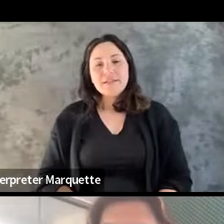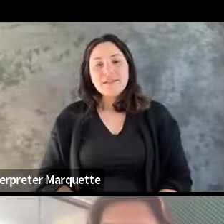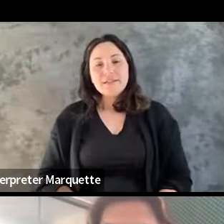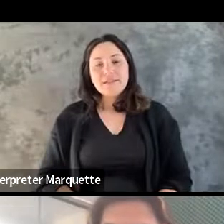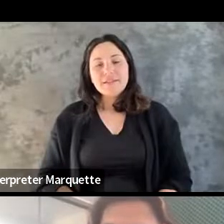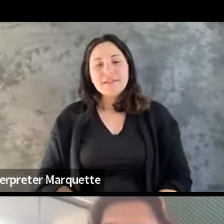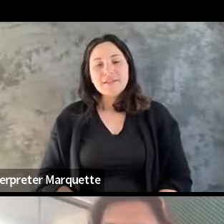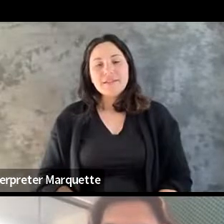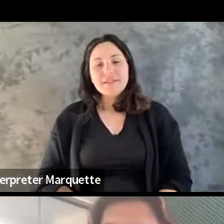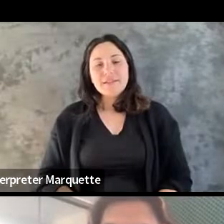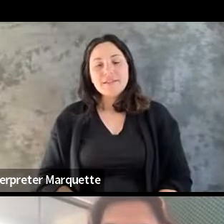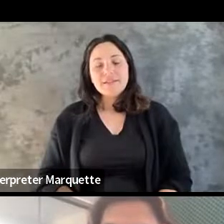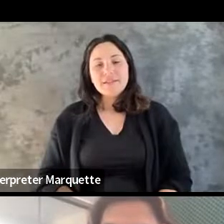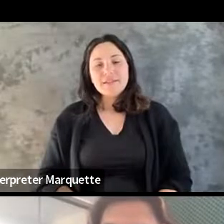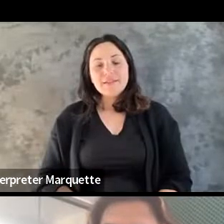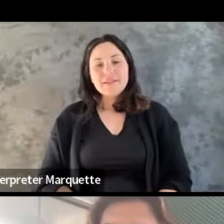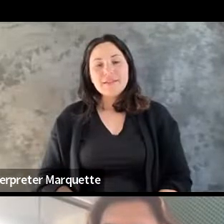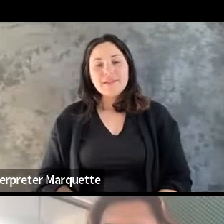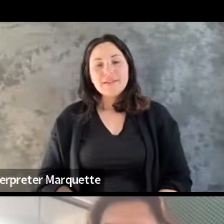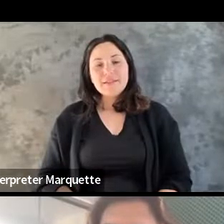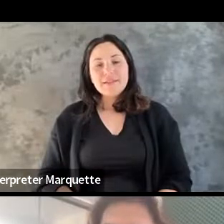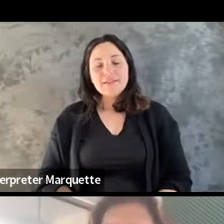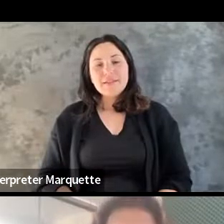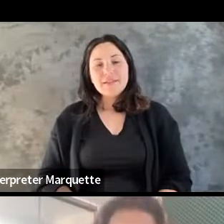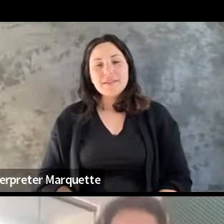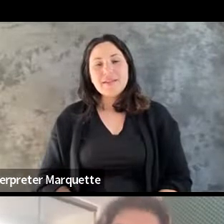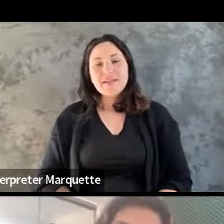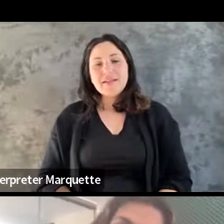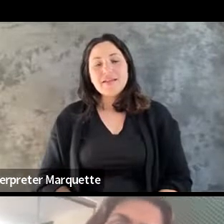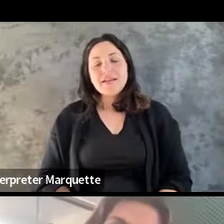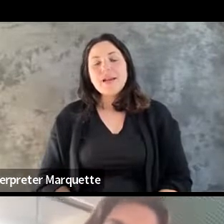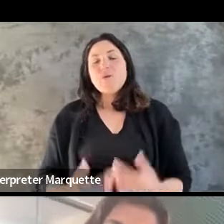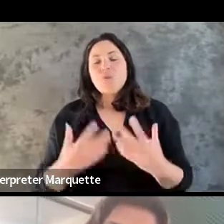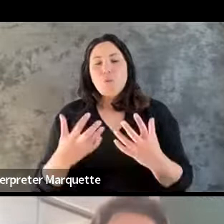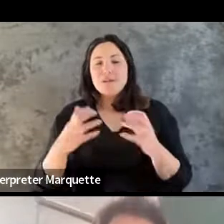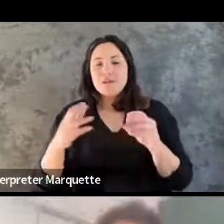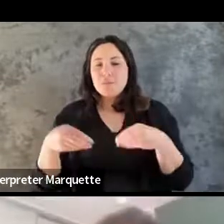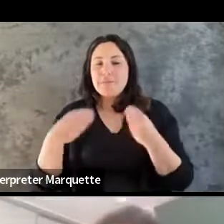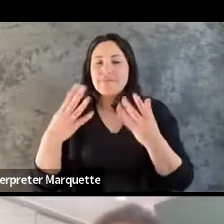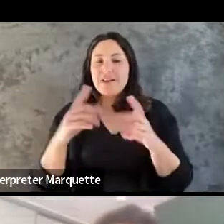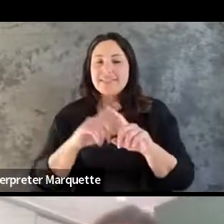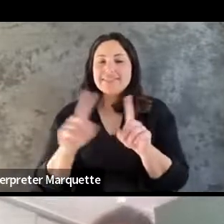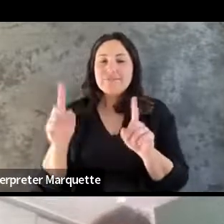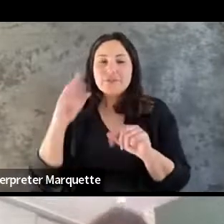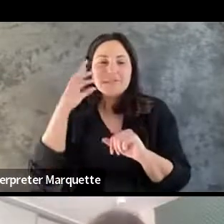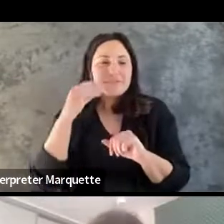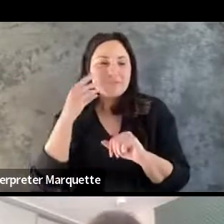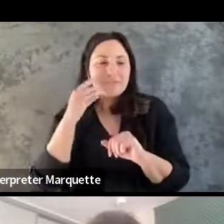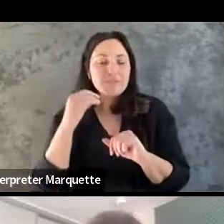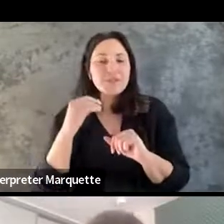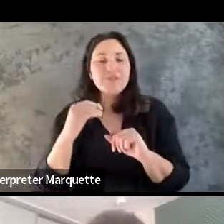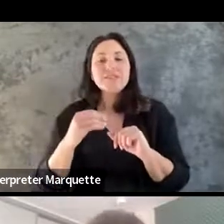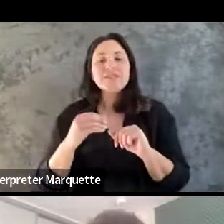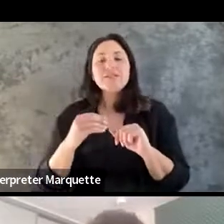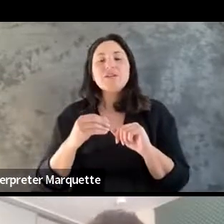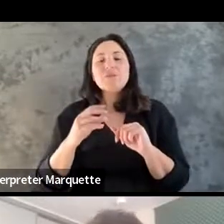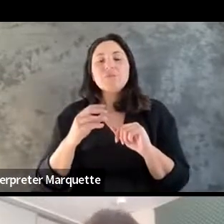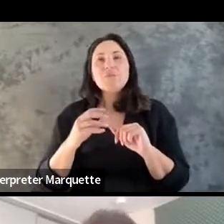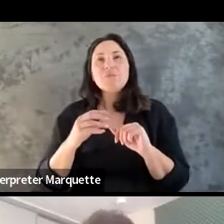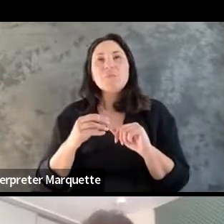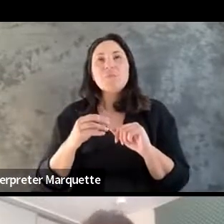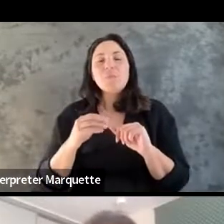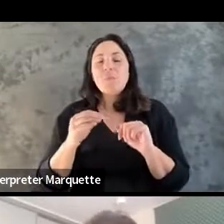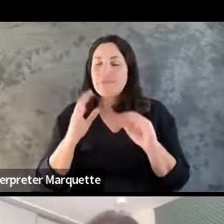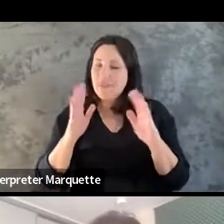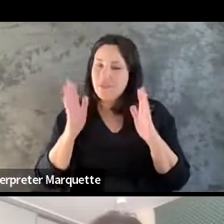being able to provide them some experiential opportunities, some different opportunities in IB, we have a focus on balance.